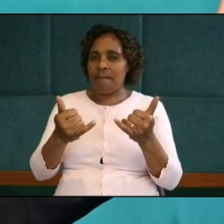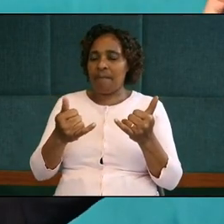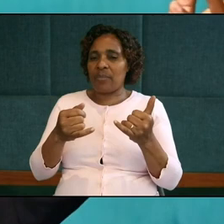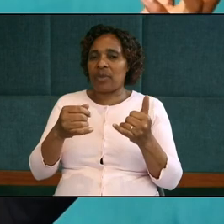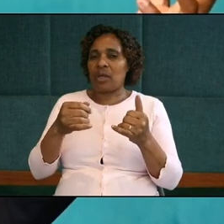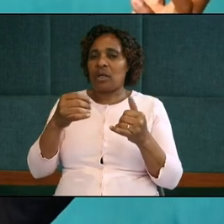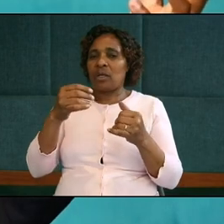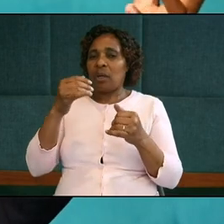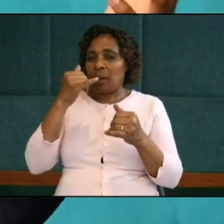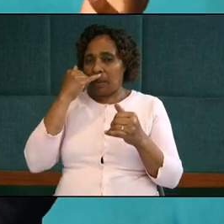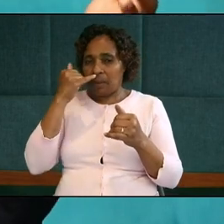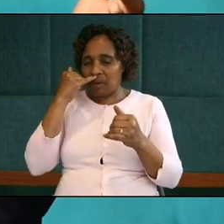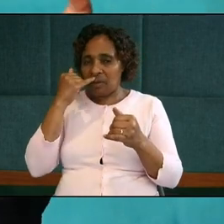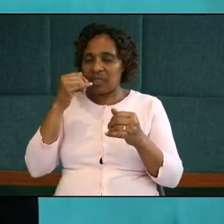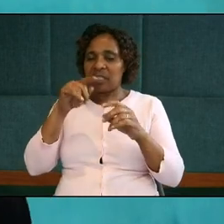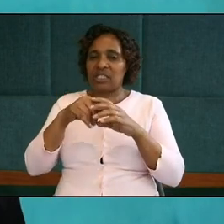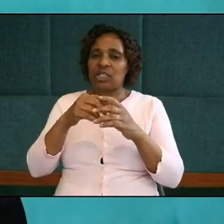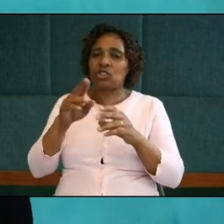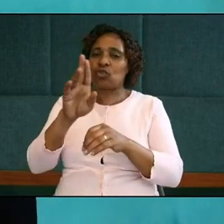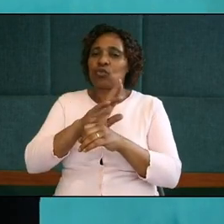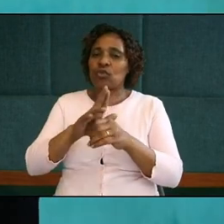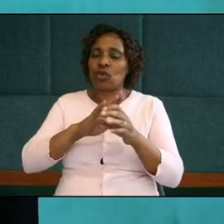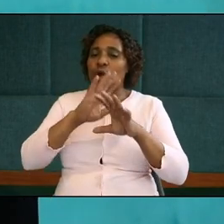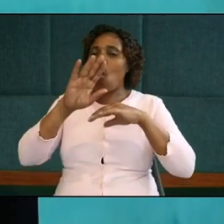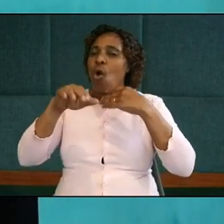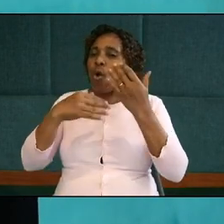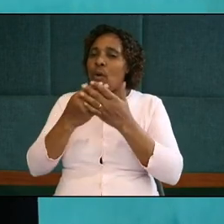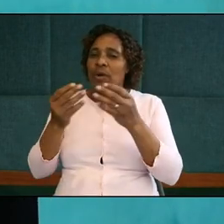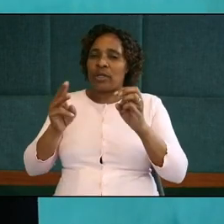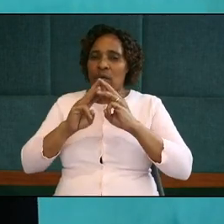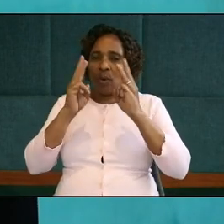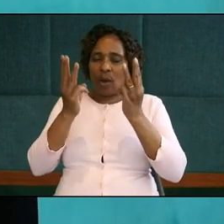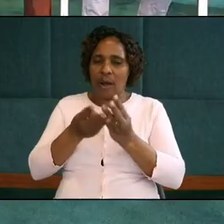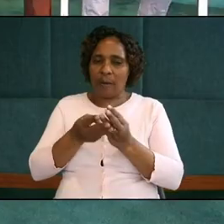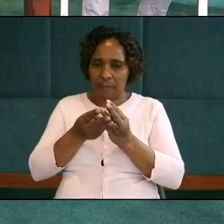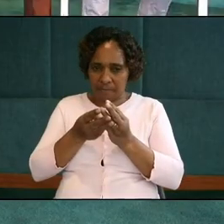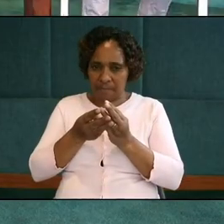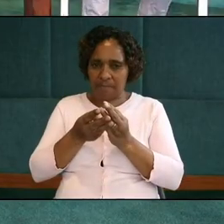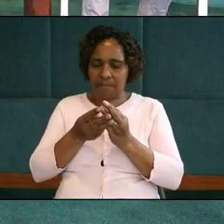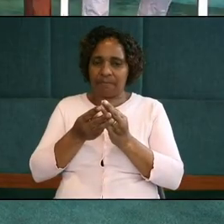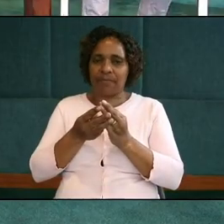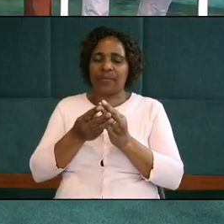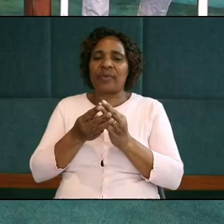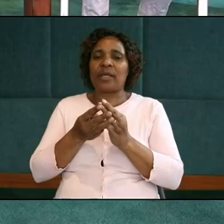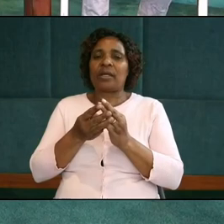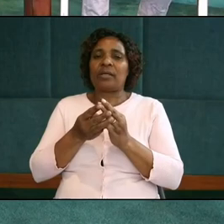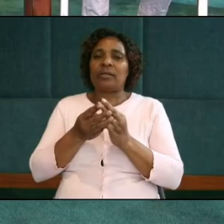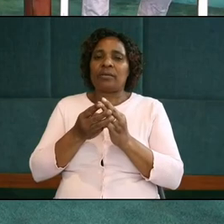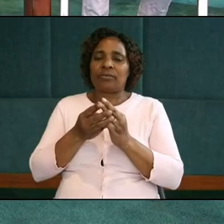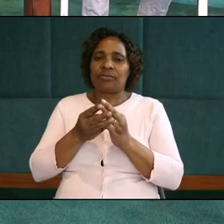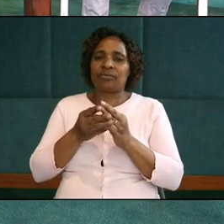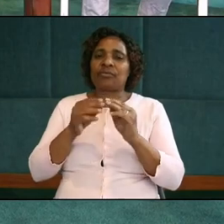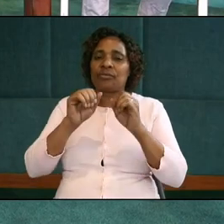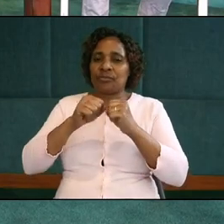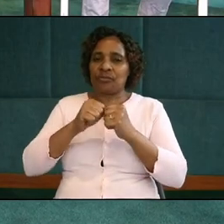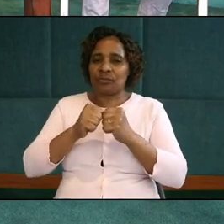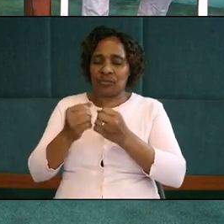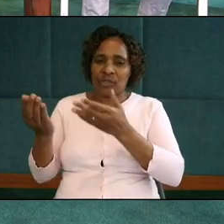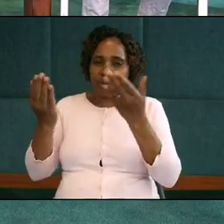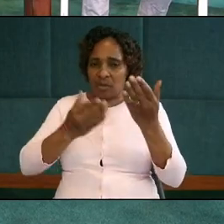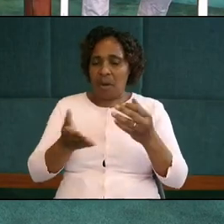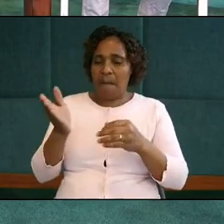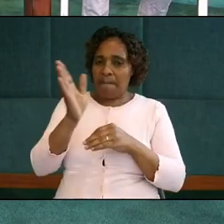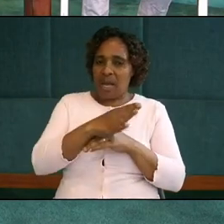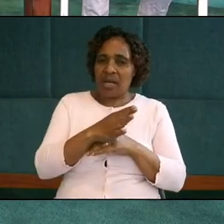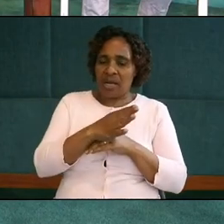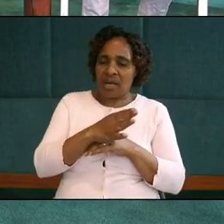is most popular, used all over the world. All right, Seth, I'm going to bring you... I get what you're saying. I'm going to bring you a little bit